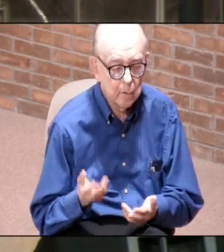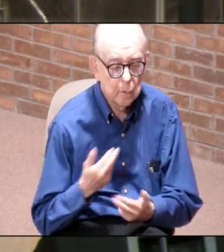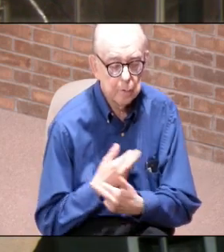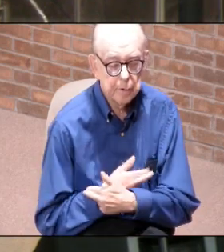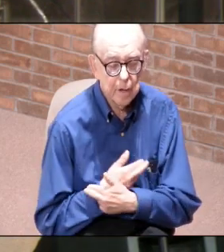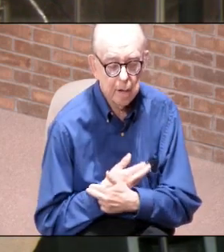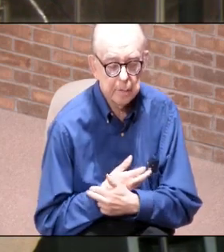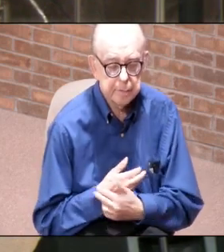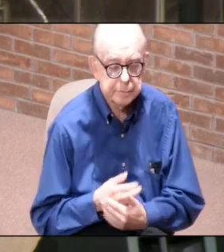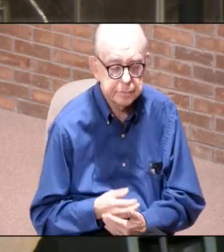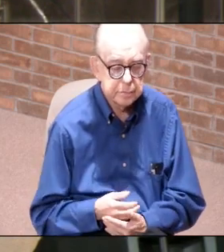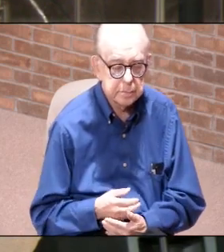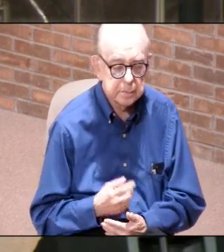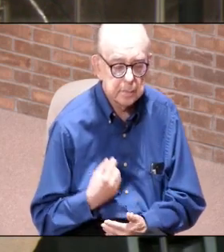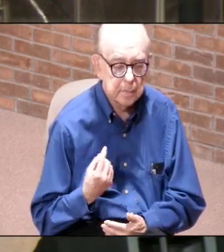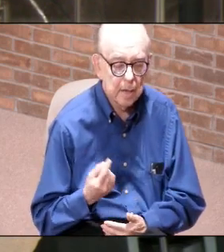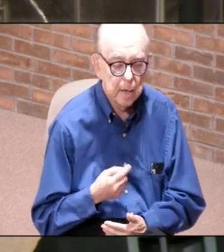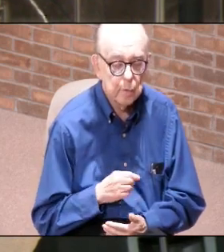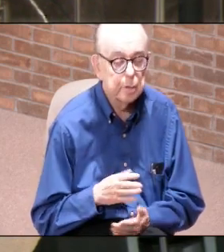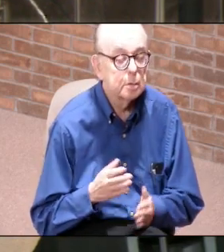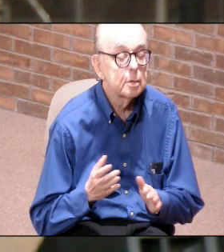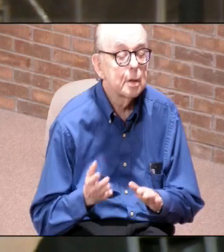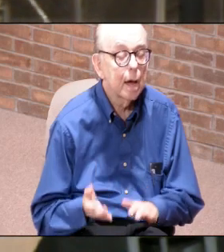retire, and we'll die.